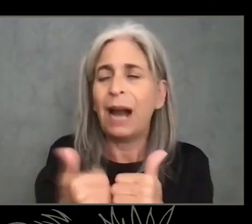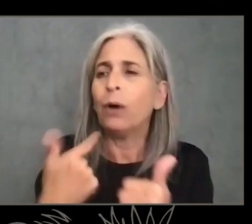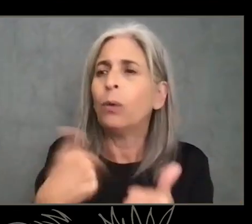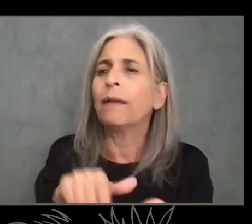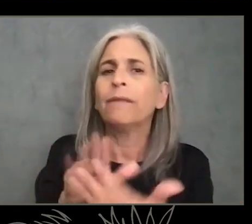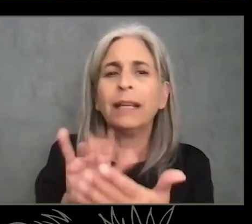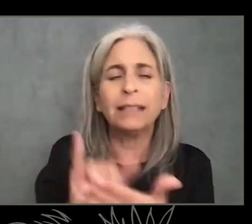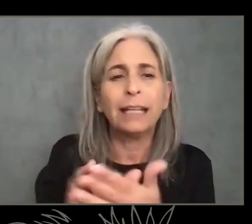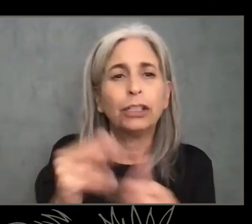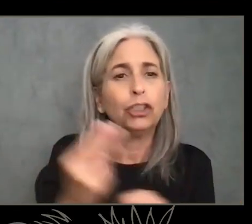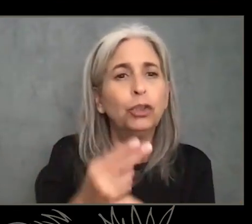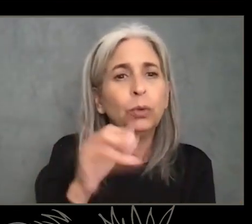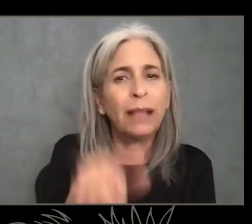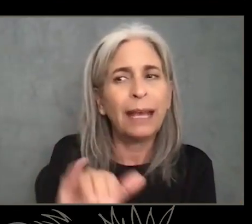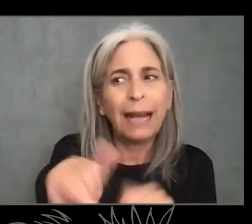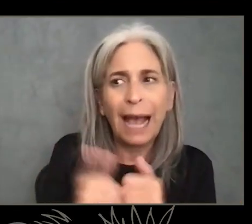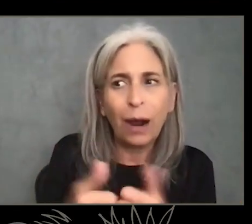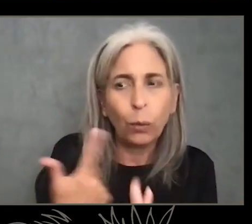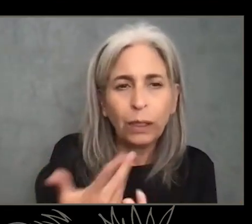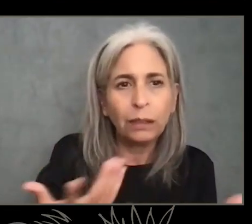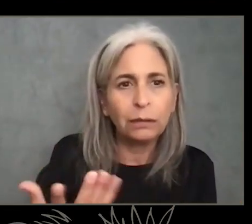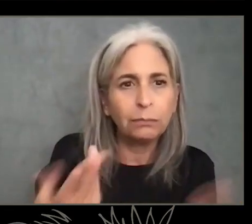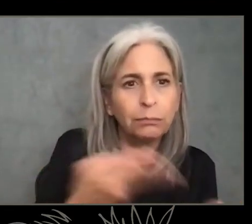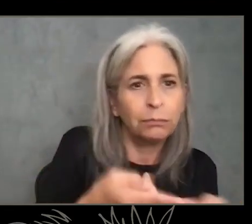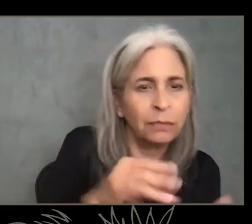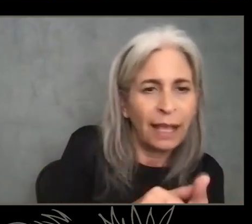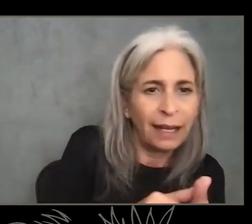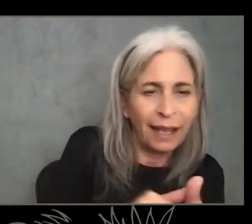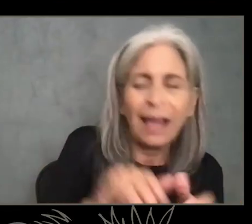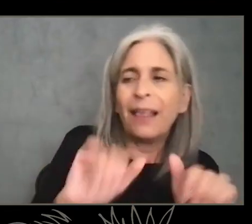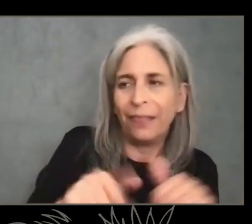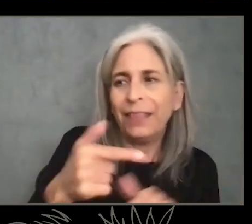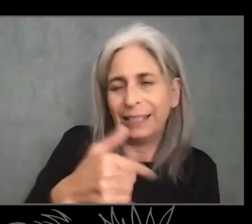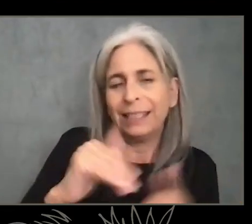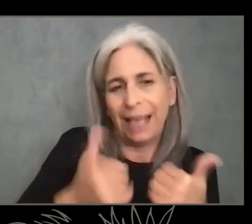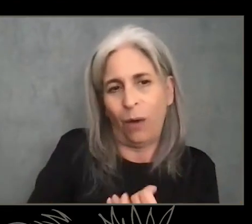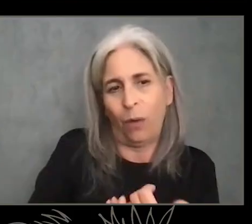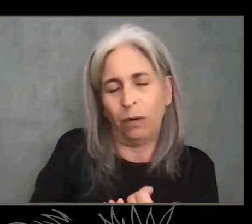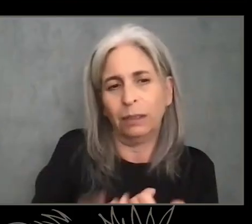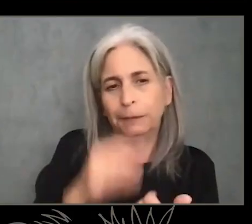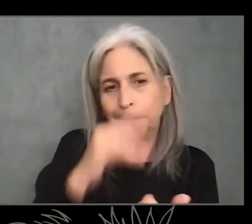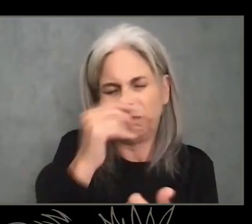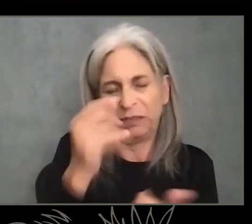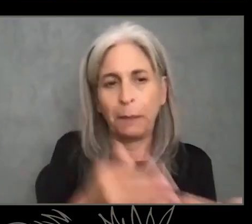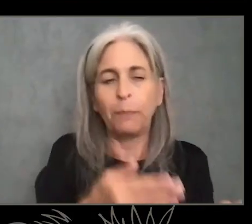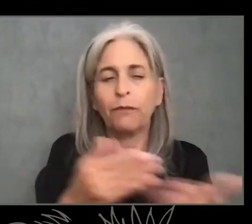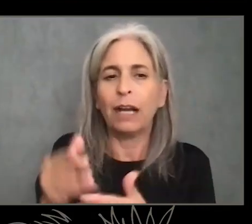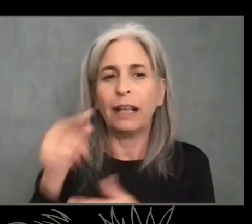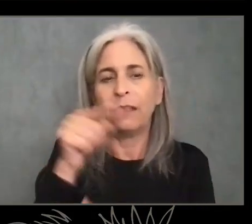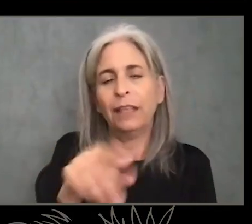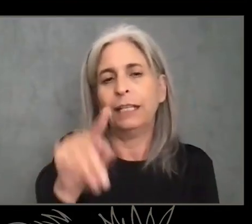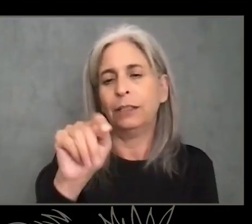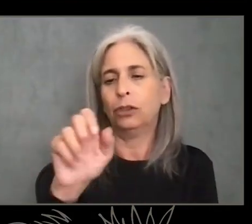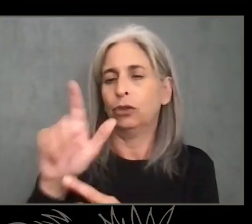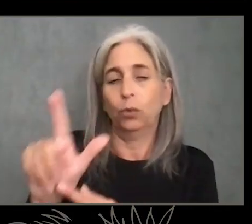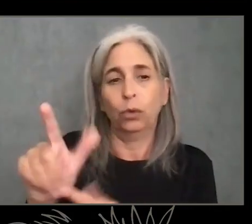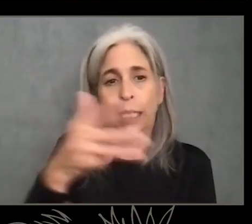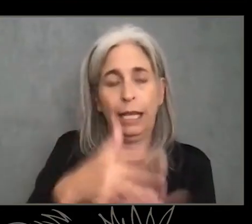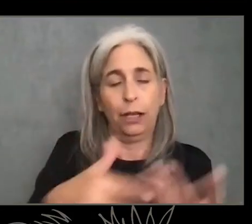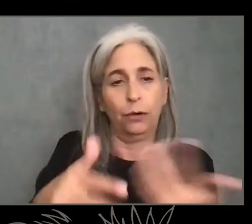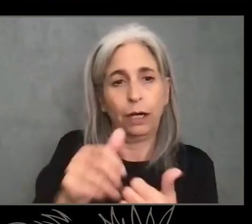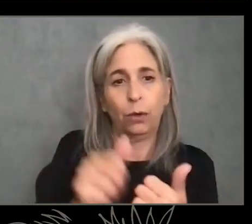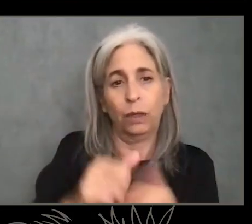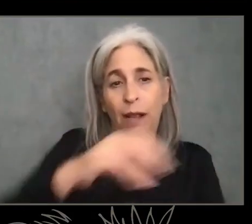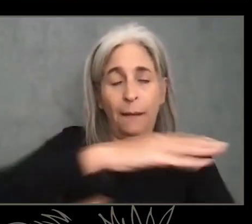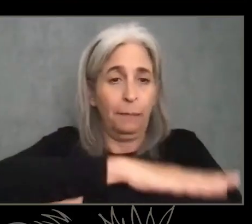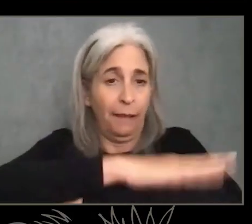going to take advantage of that? And this is a way we could do it, providing these tools, this way of interacting with